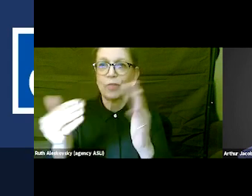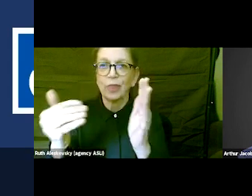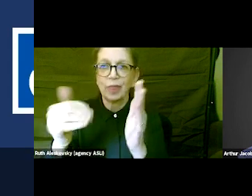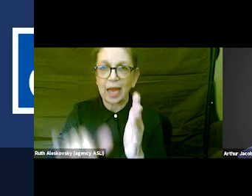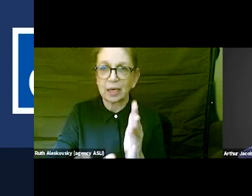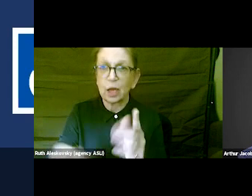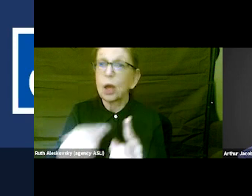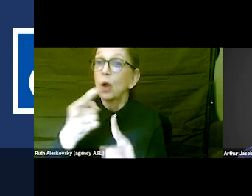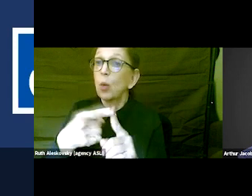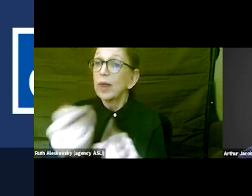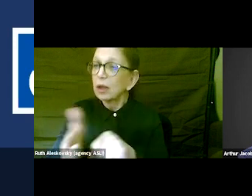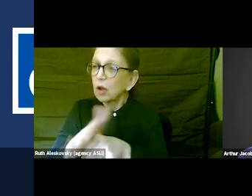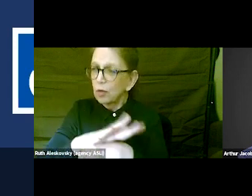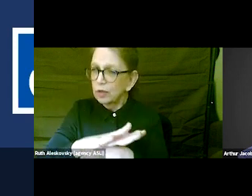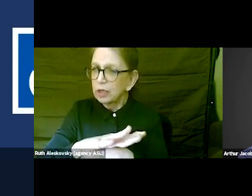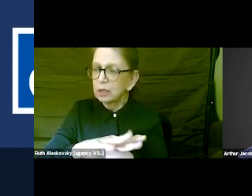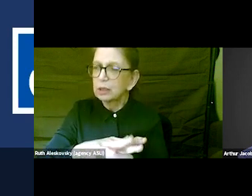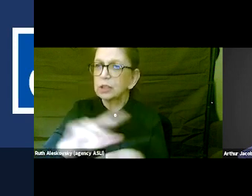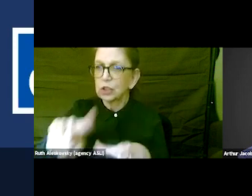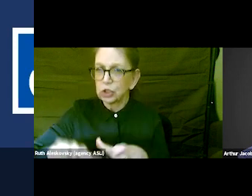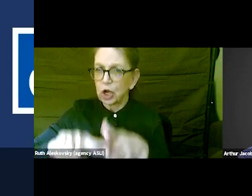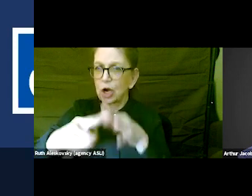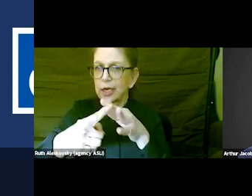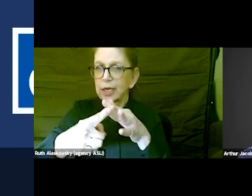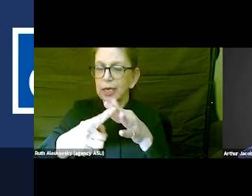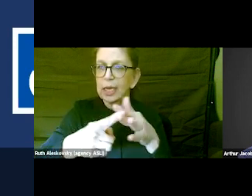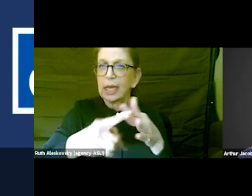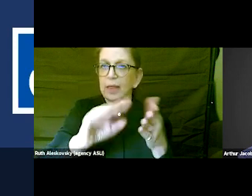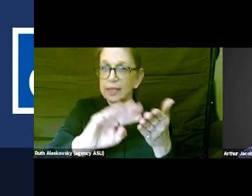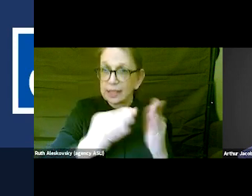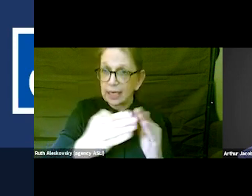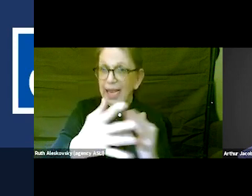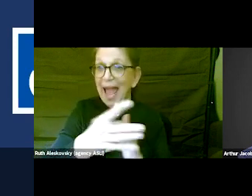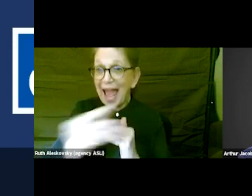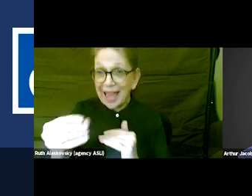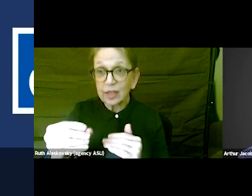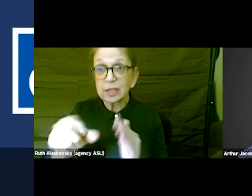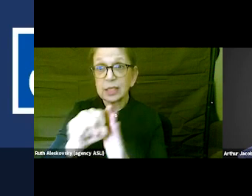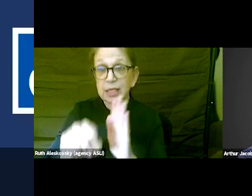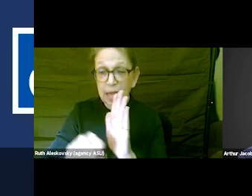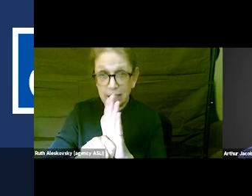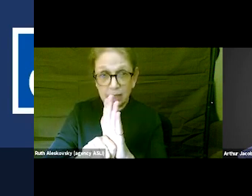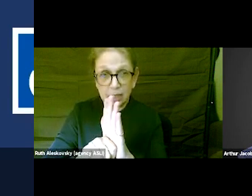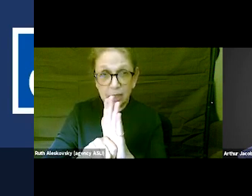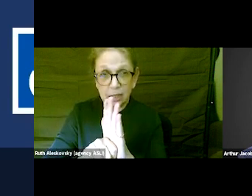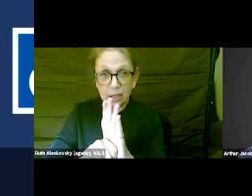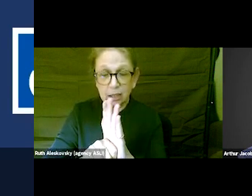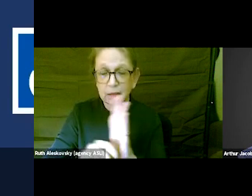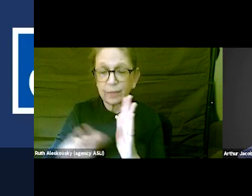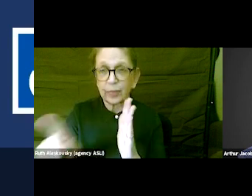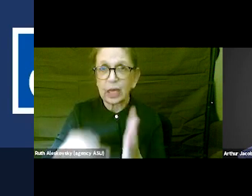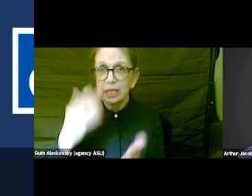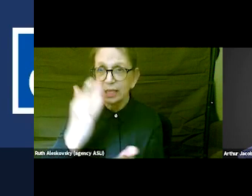COVID-19 pandemic, the city and state both placed a moratorium on evictions